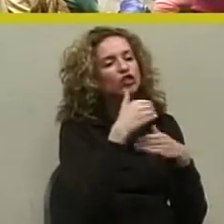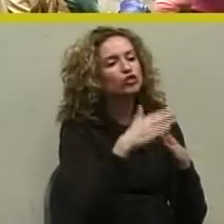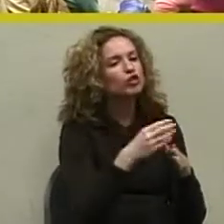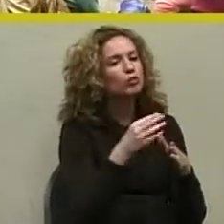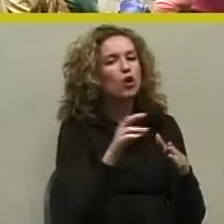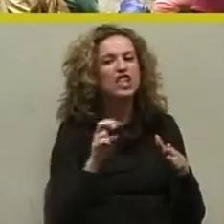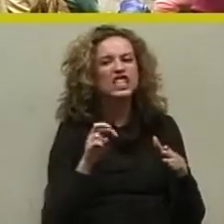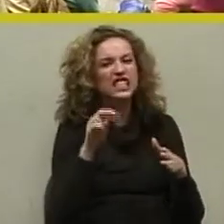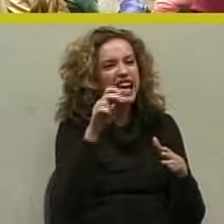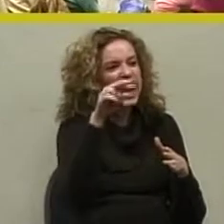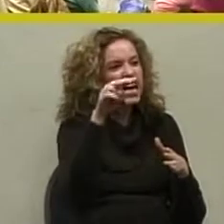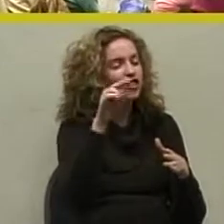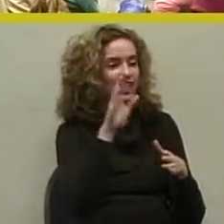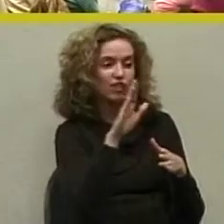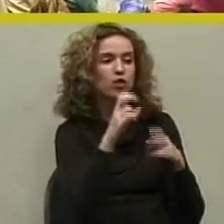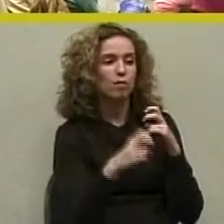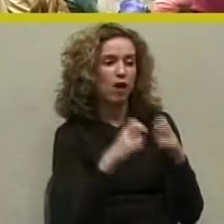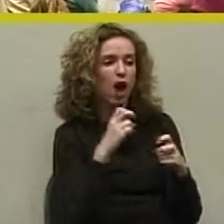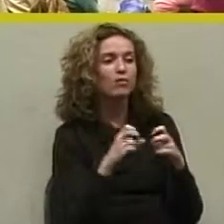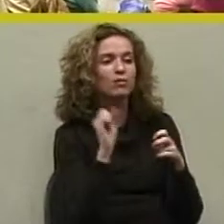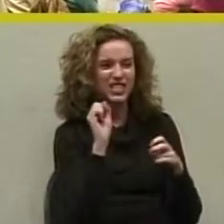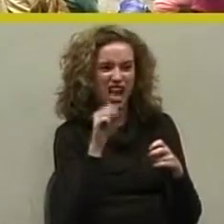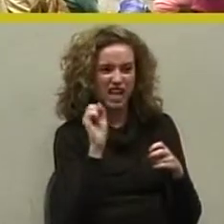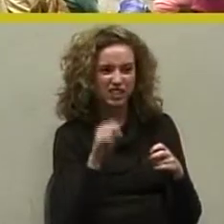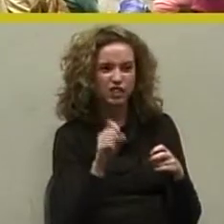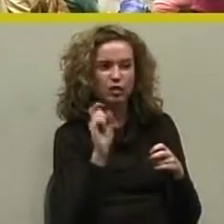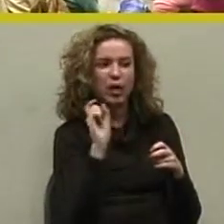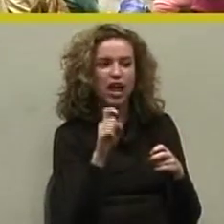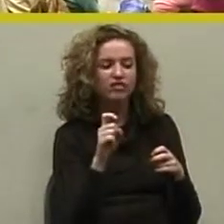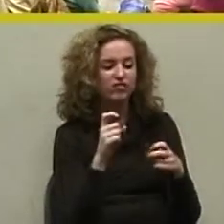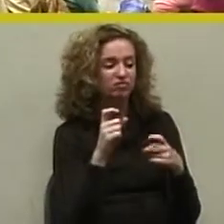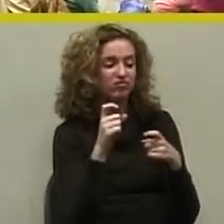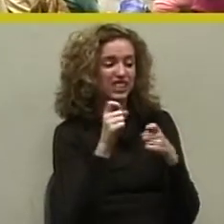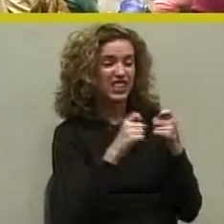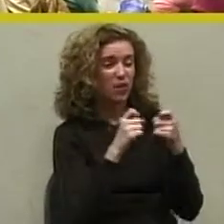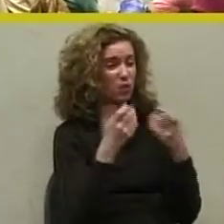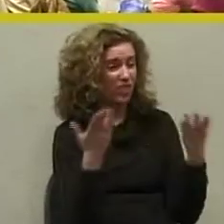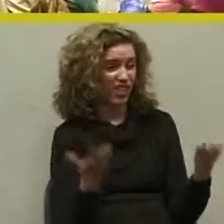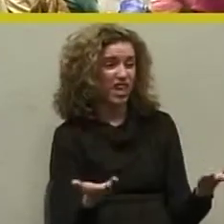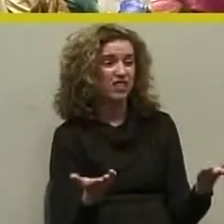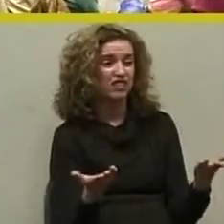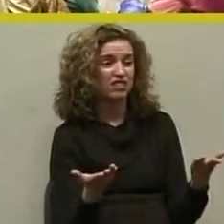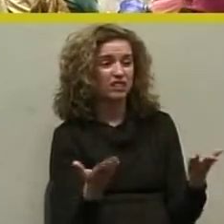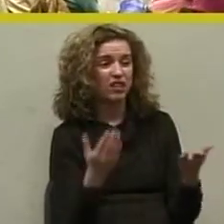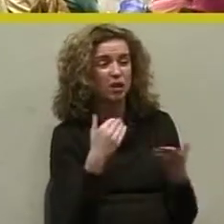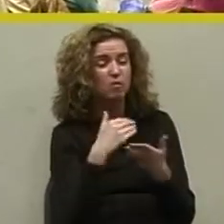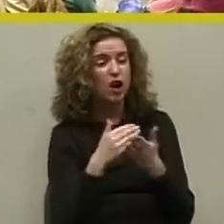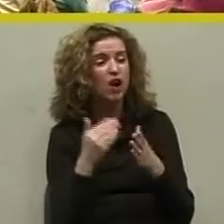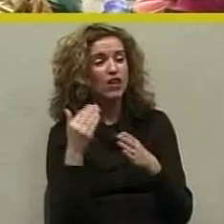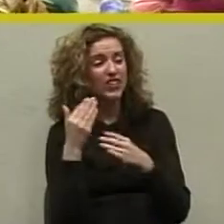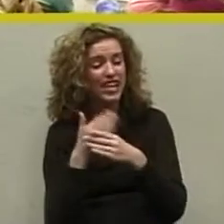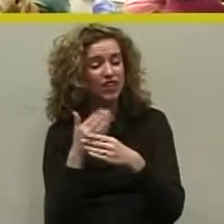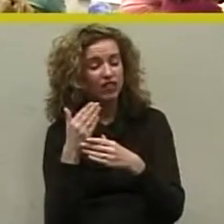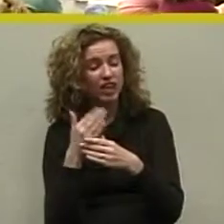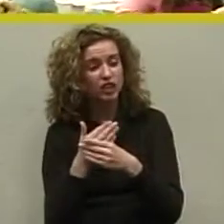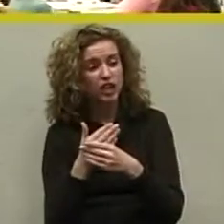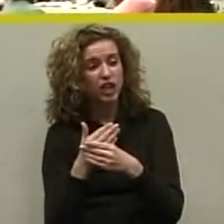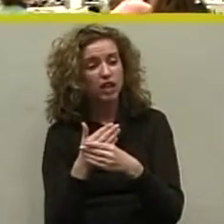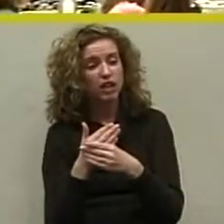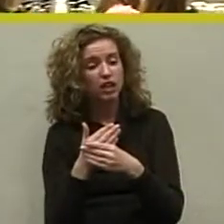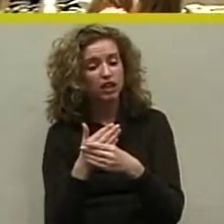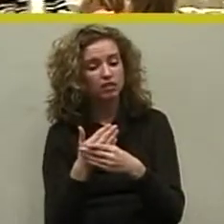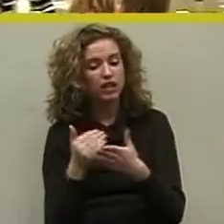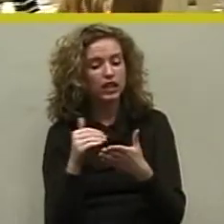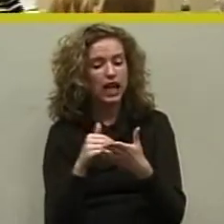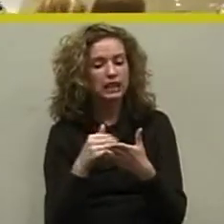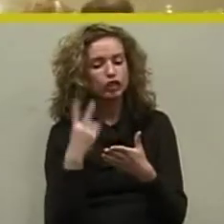problem. Absolutely you have to mandate that, or you have to deal with that. Now, part of the intervention is, again,